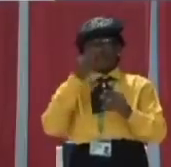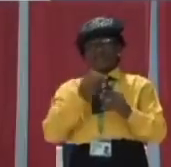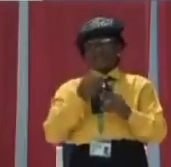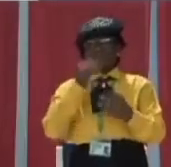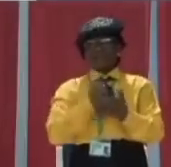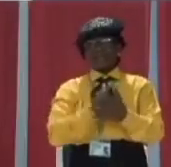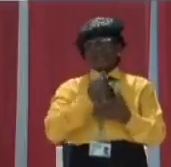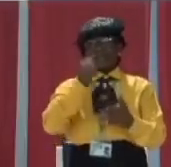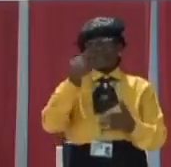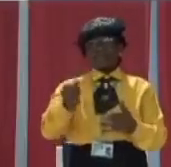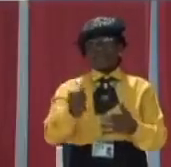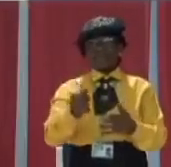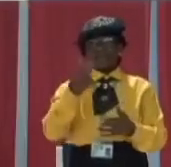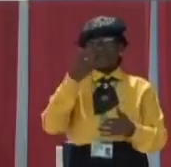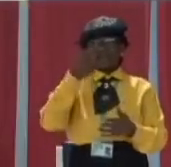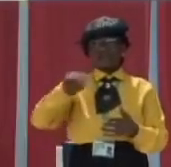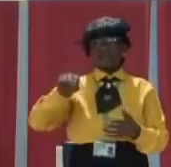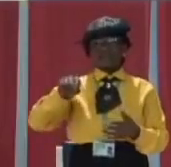The great